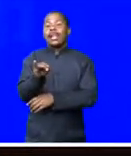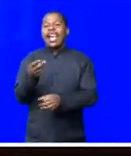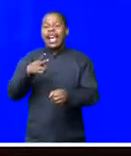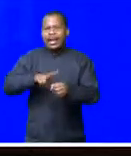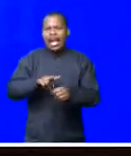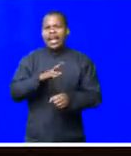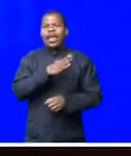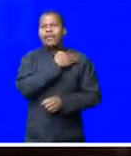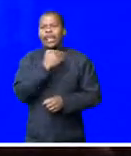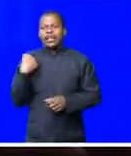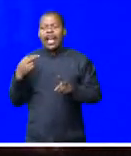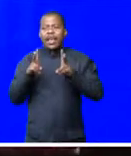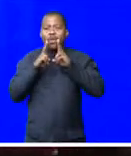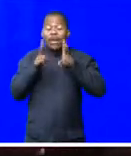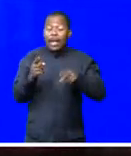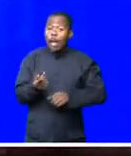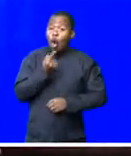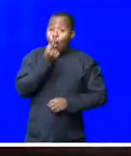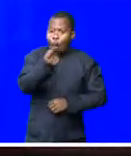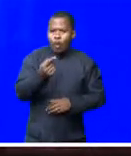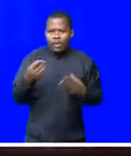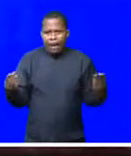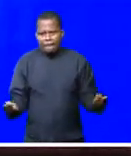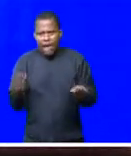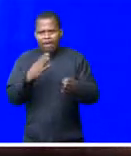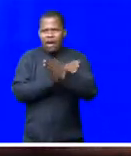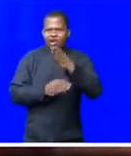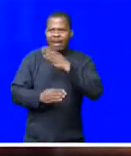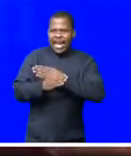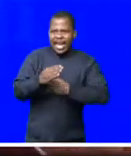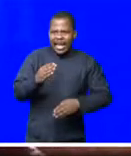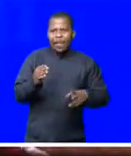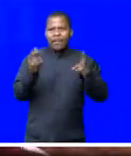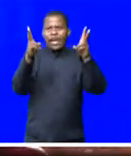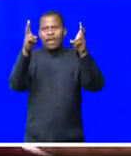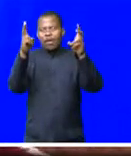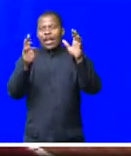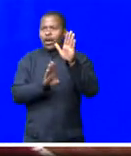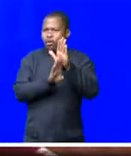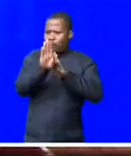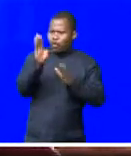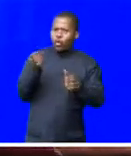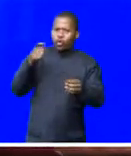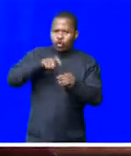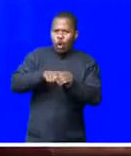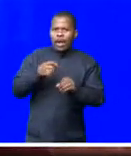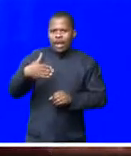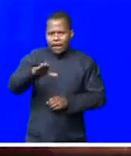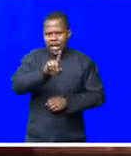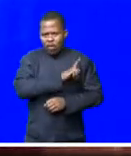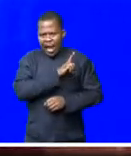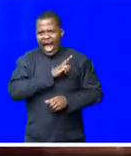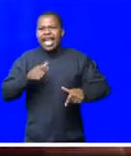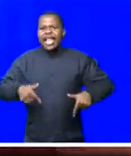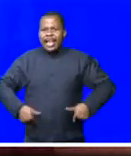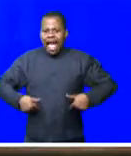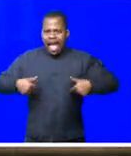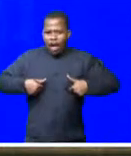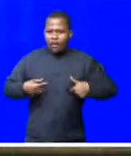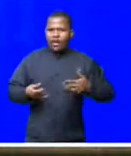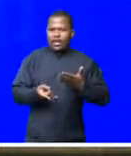ithi labakhubatekile akumele basalele ngemuva eTindzaba intuthuko nalitihlose kubathuthukisa